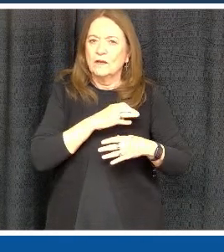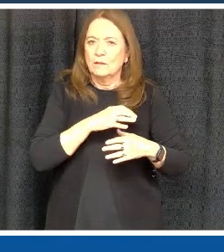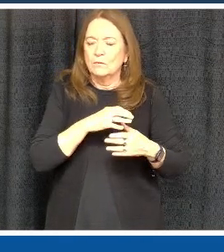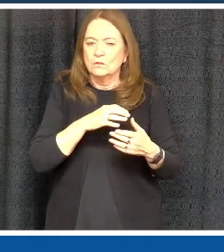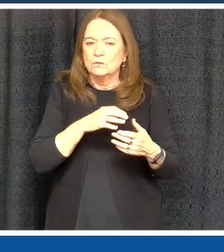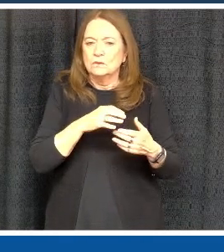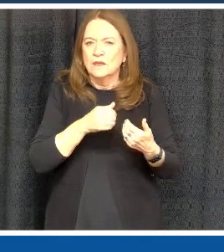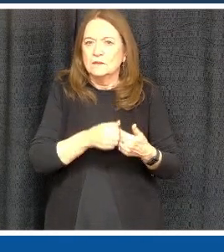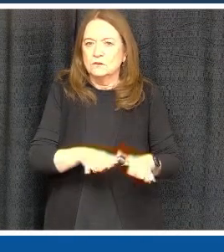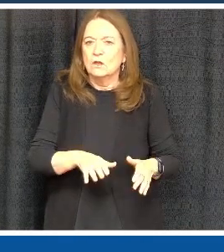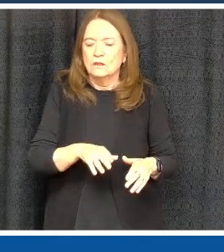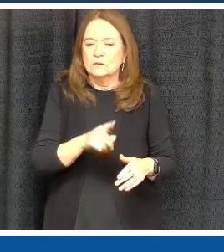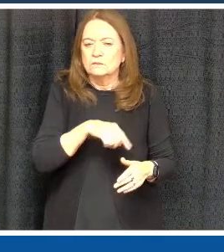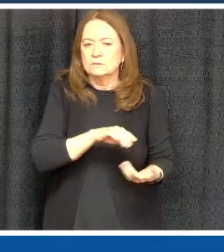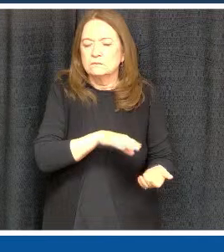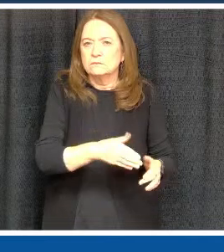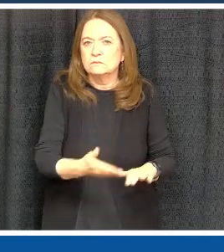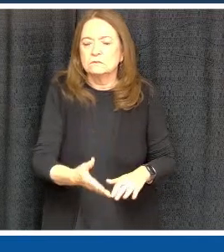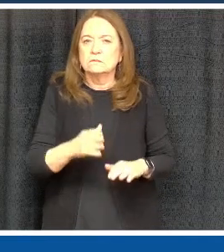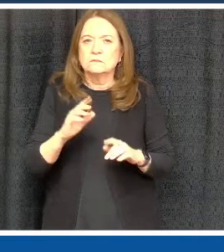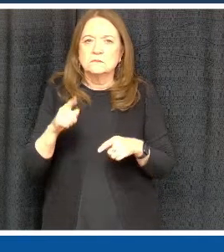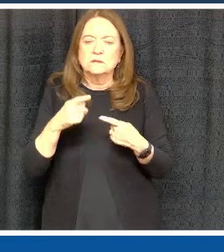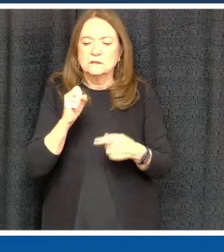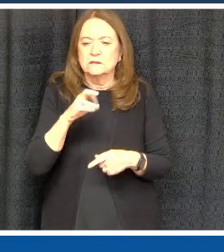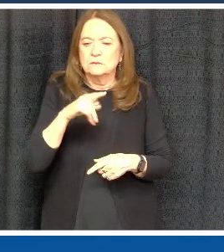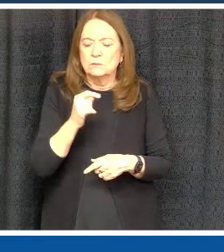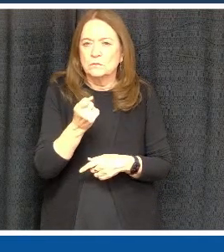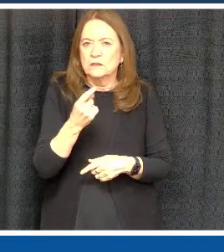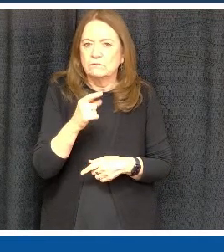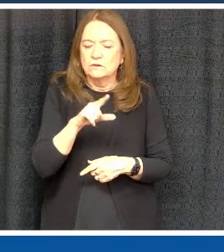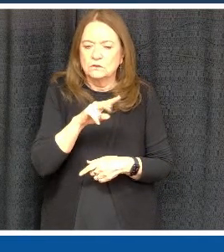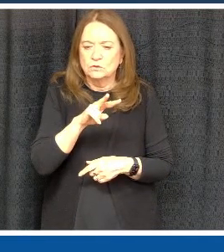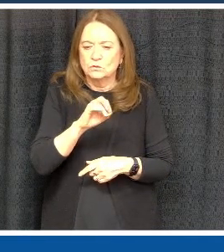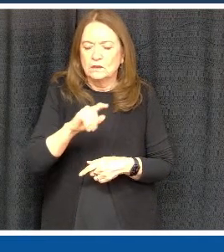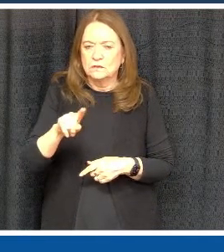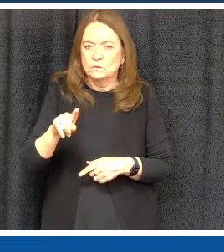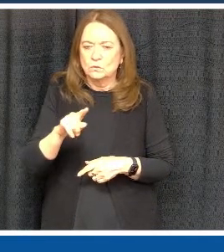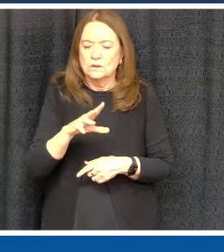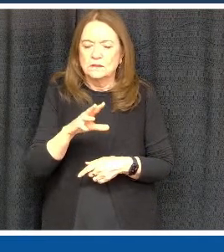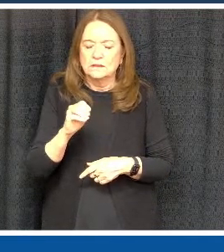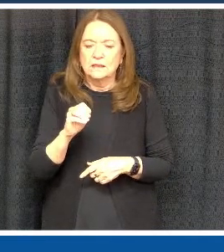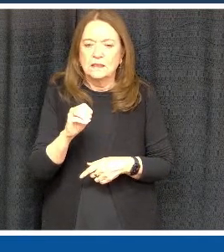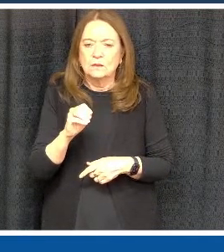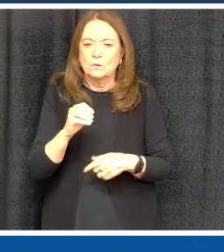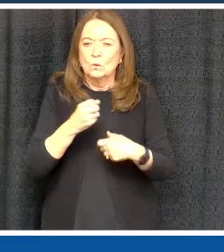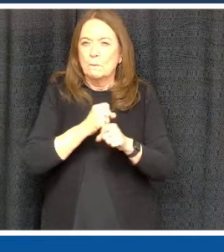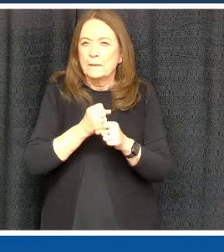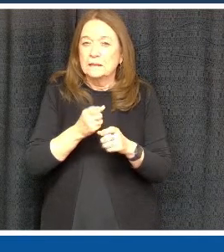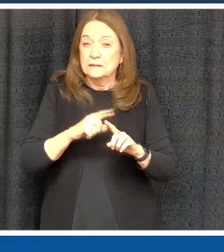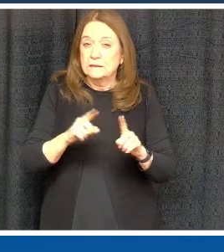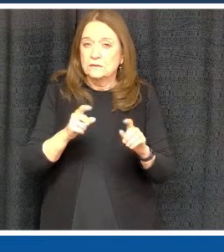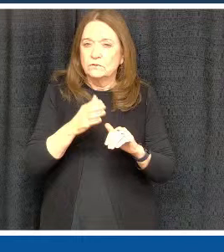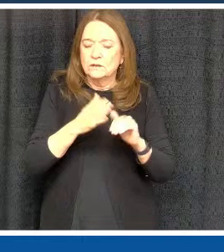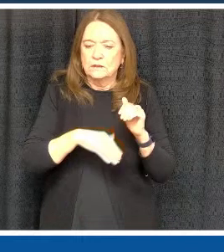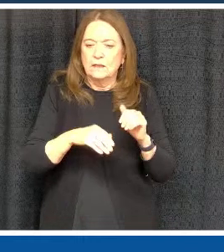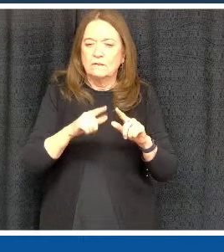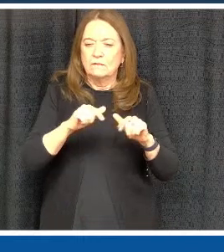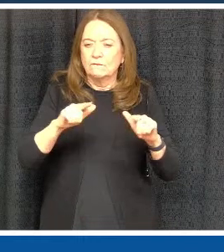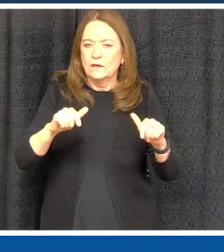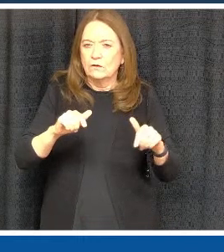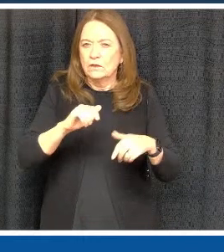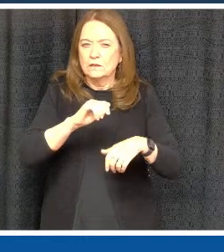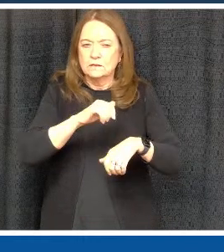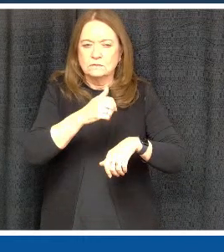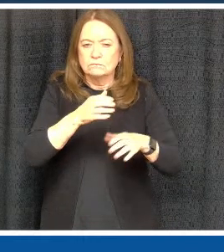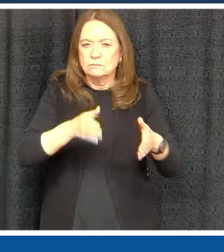lost since September 11th, 2001. And what makes it different from the various monuments and memorials